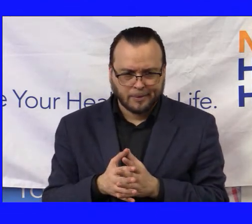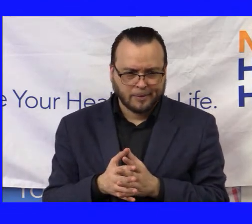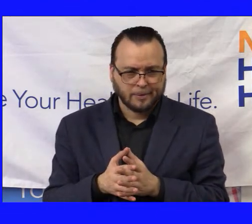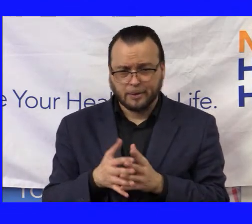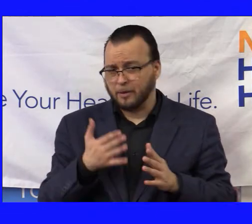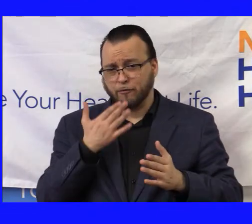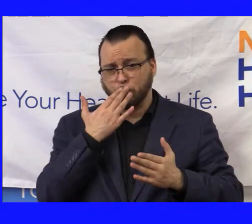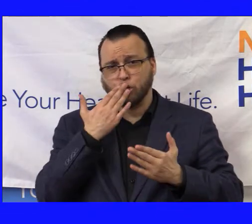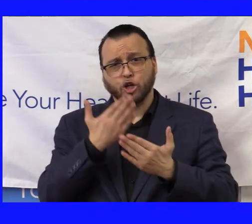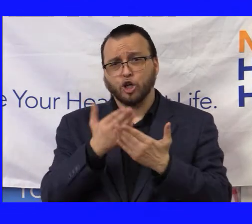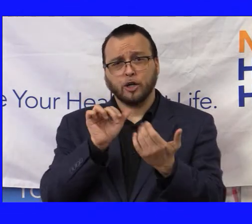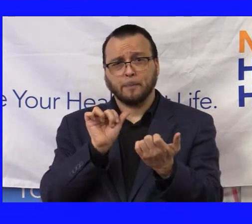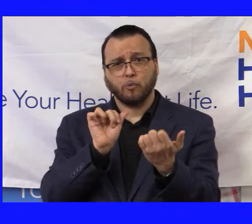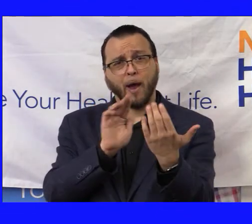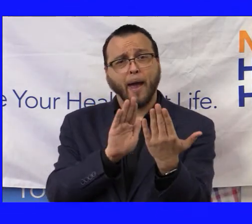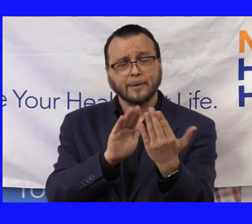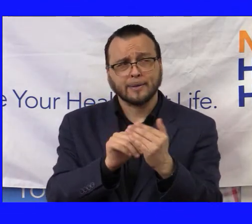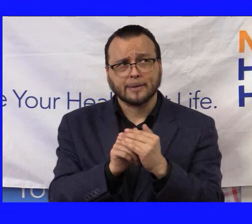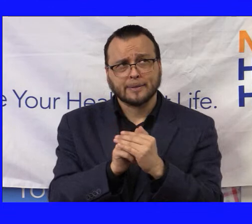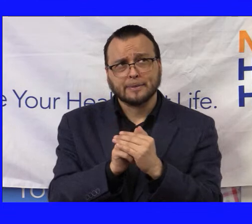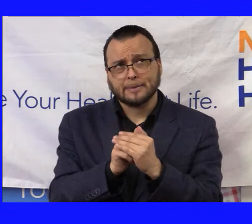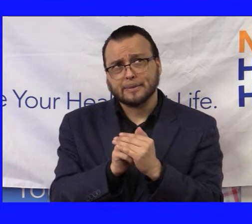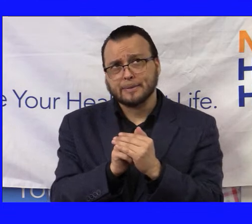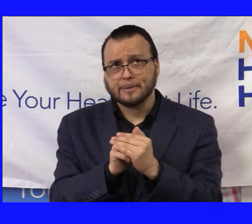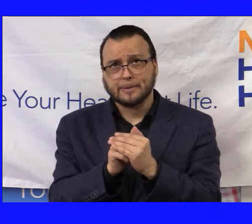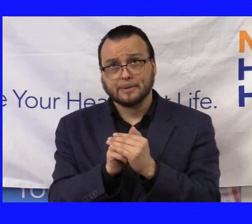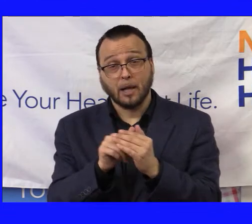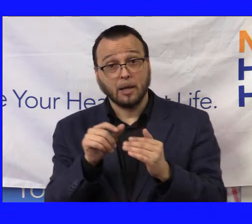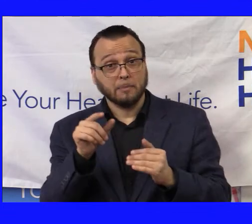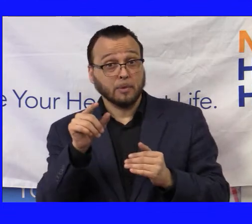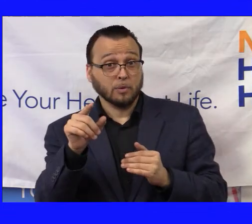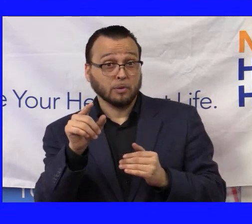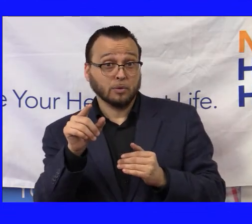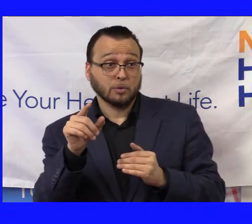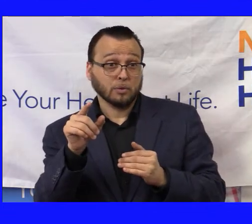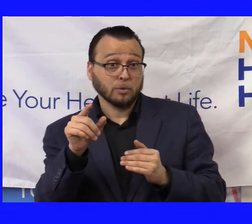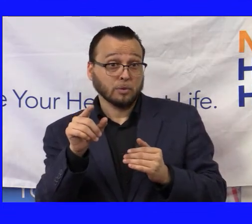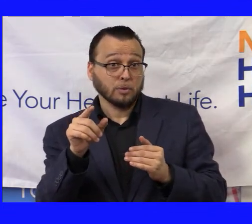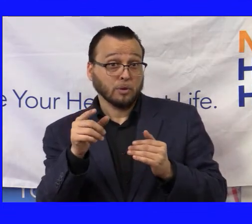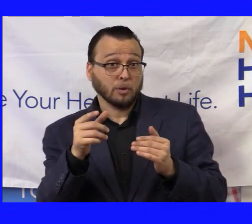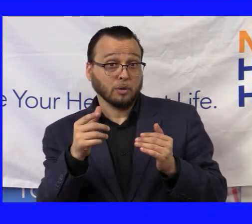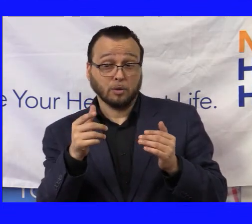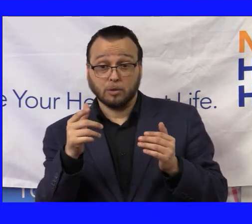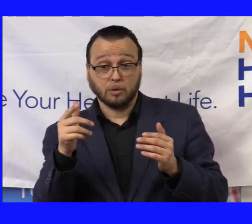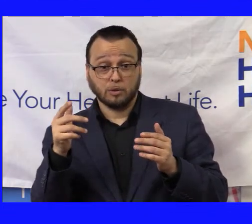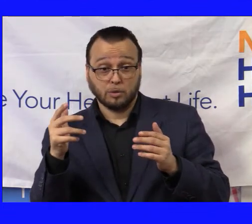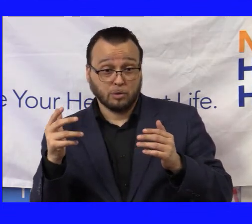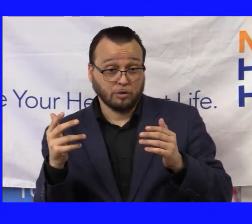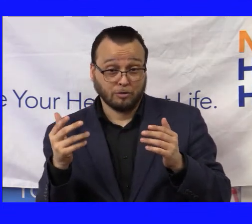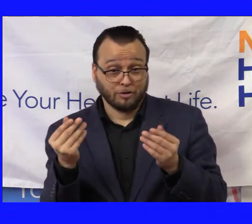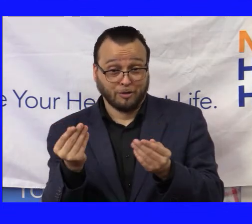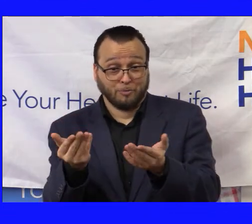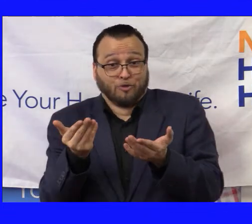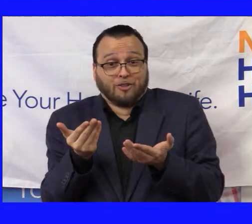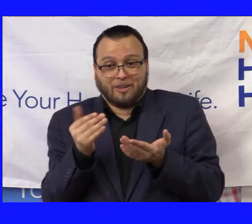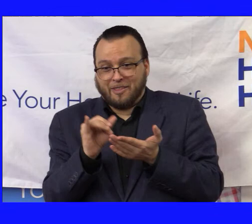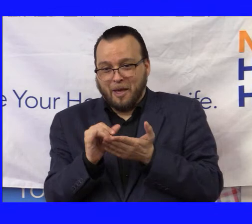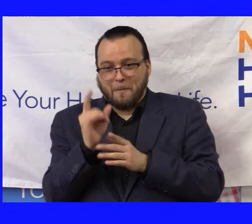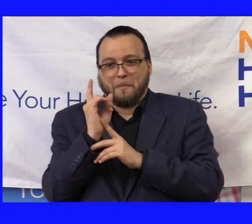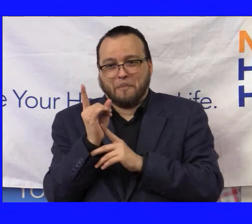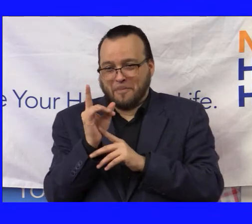practice, I think, and again, you're bringing us this very much in the month that inspire, that